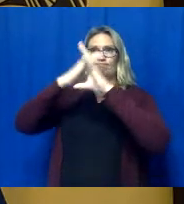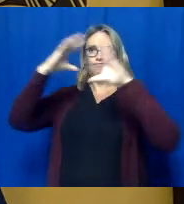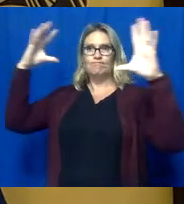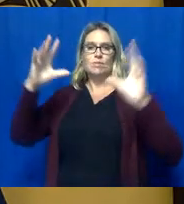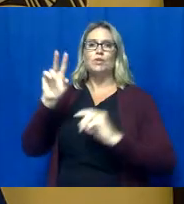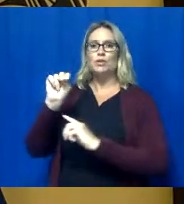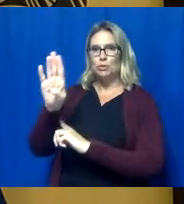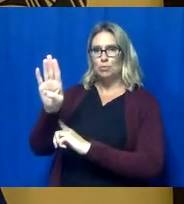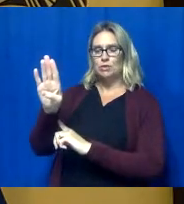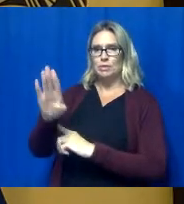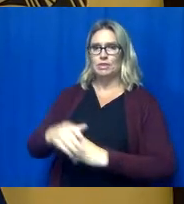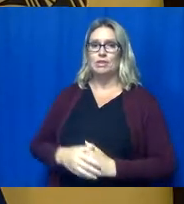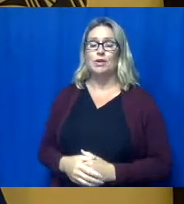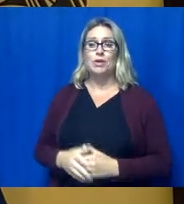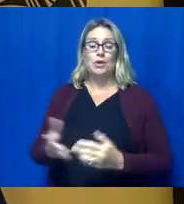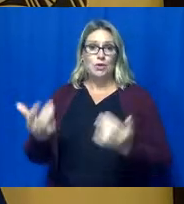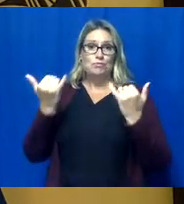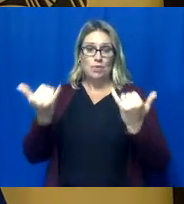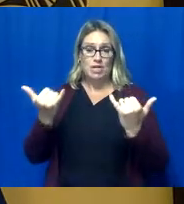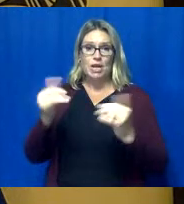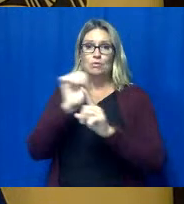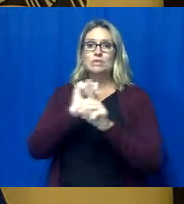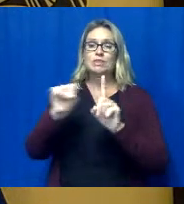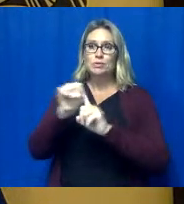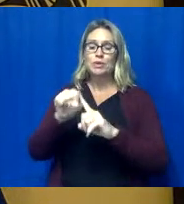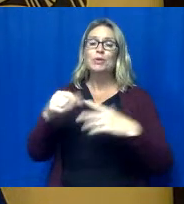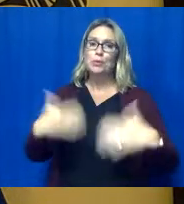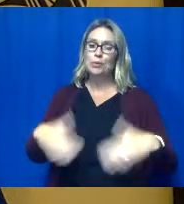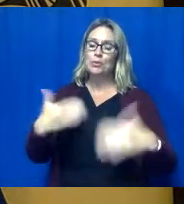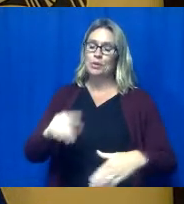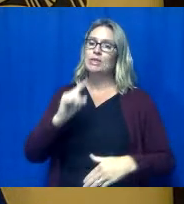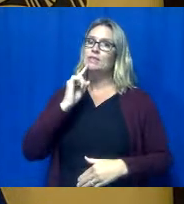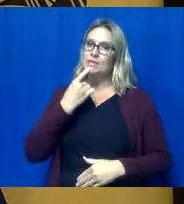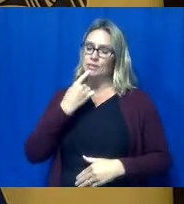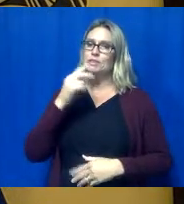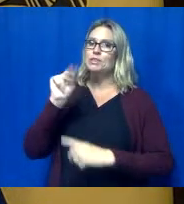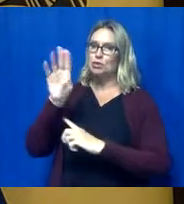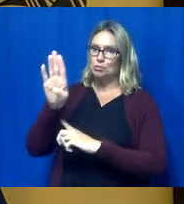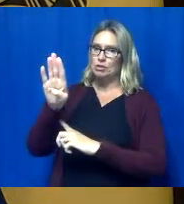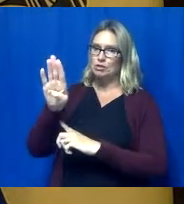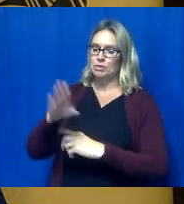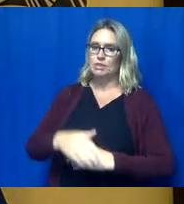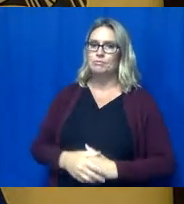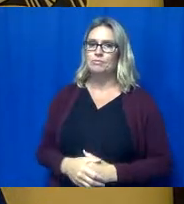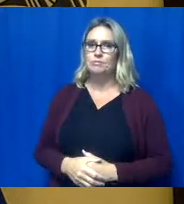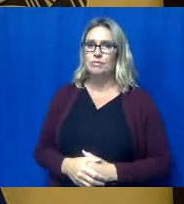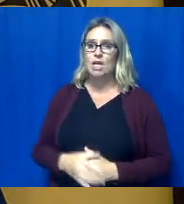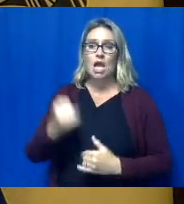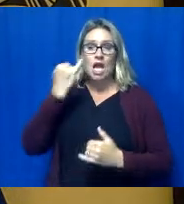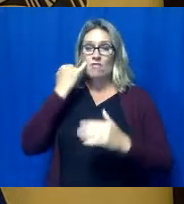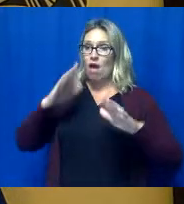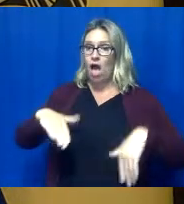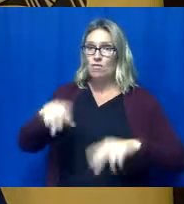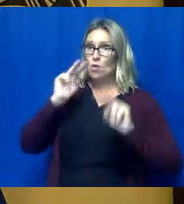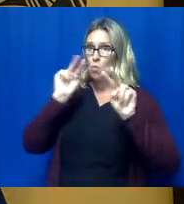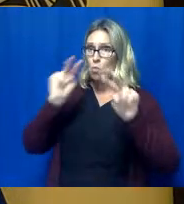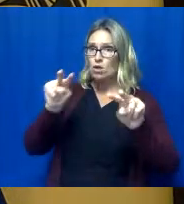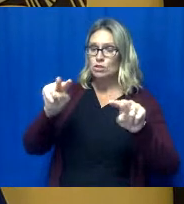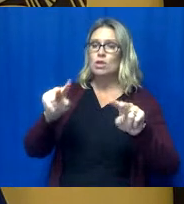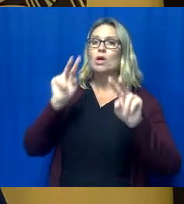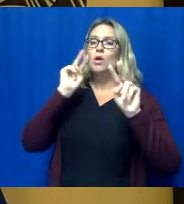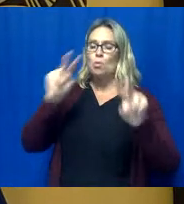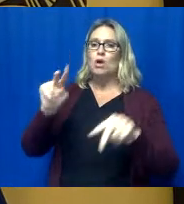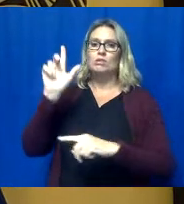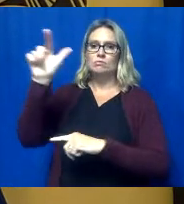clear that our current situation is very serious. If you did not see it, then you'll be able to watch it later on the Government of New